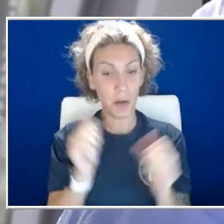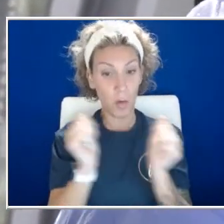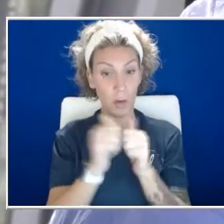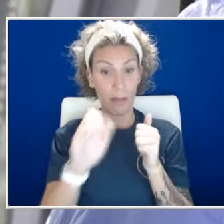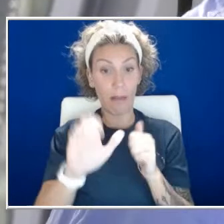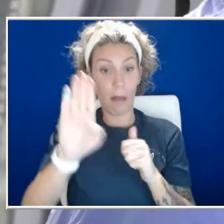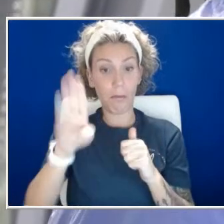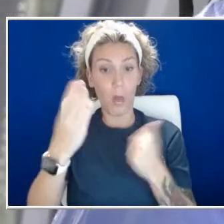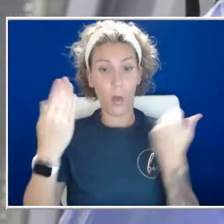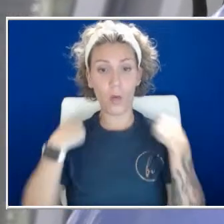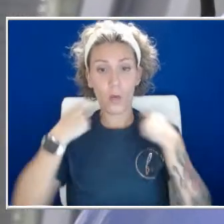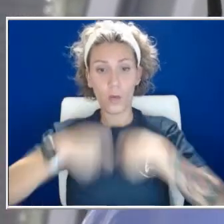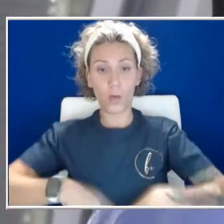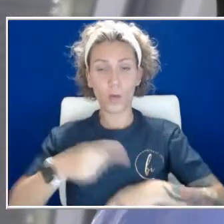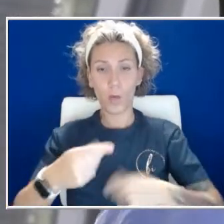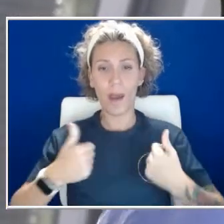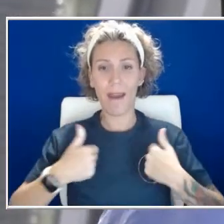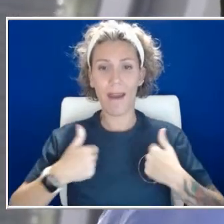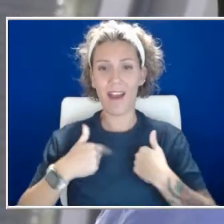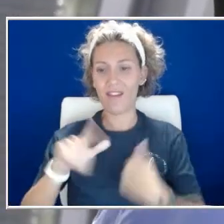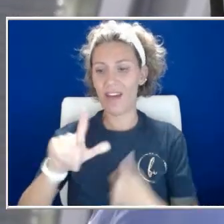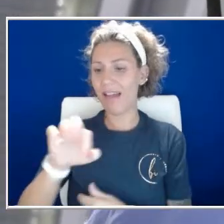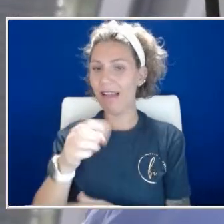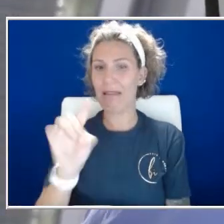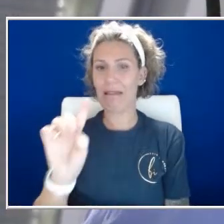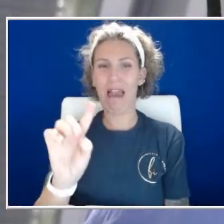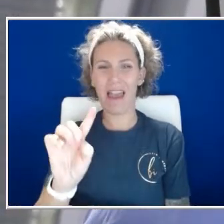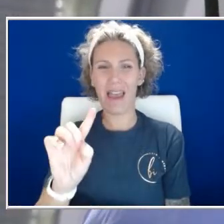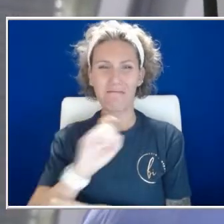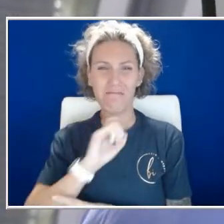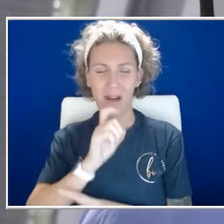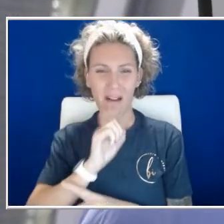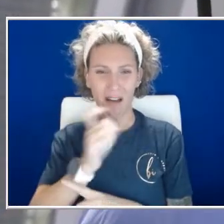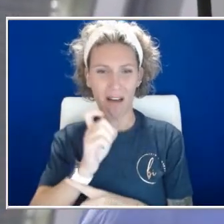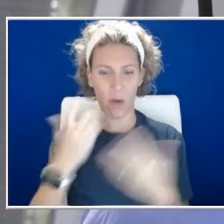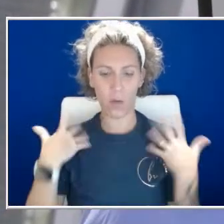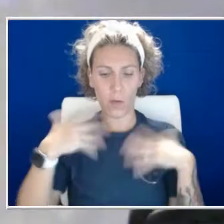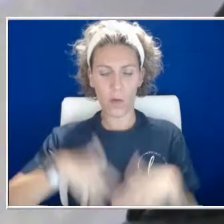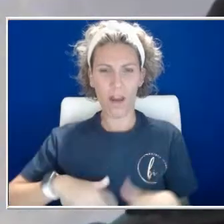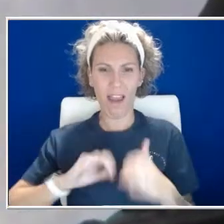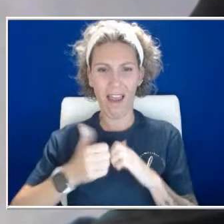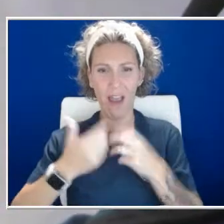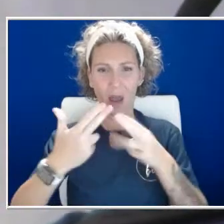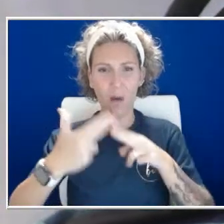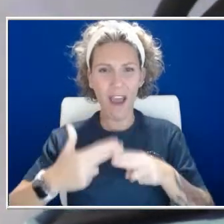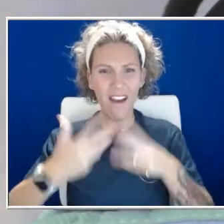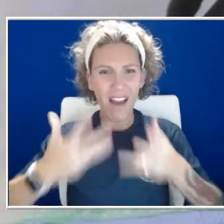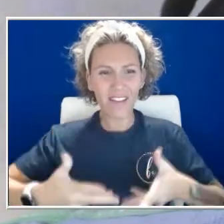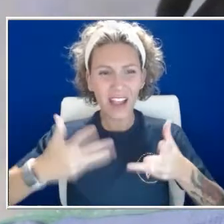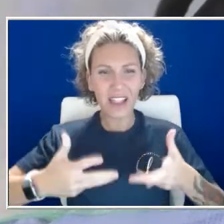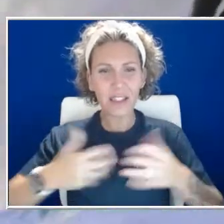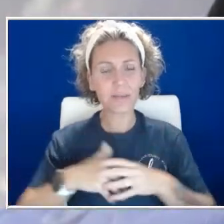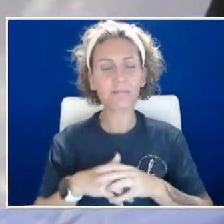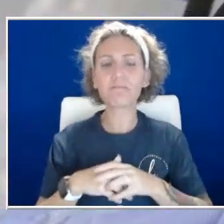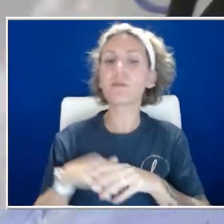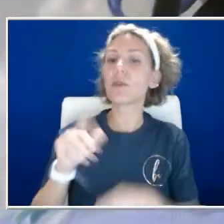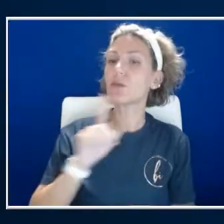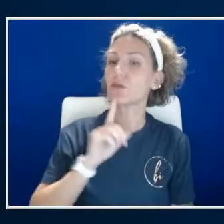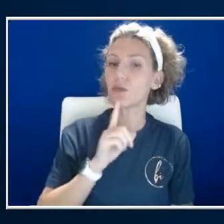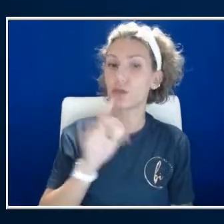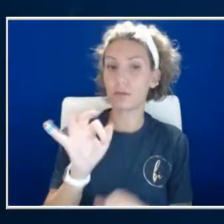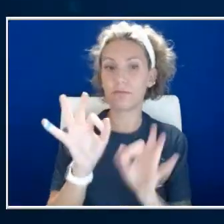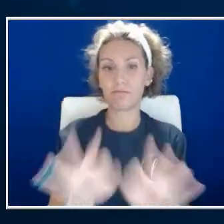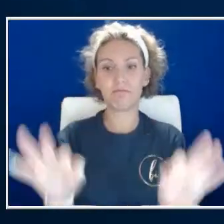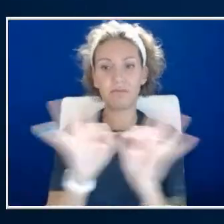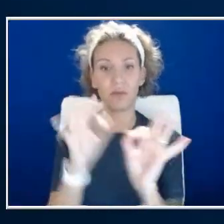lead gown. What was that like? What has that been like? How heavy is it? Kind of explain that. Sure. So that's critical for protection against